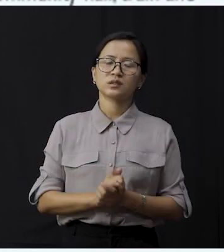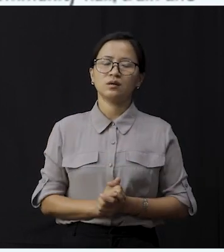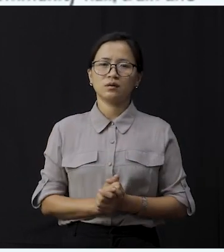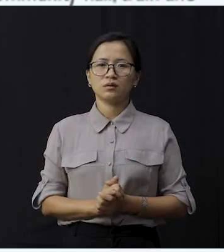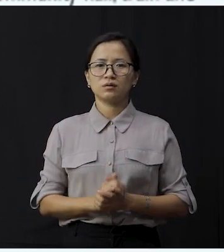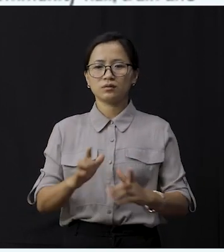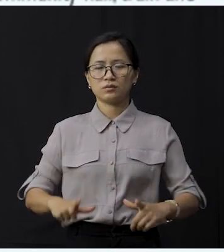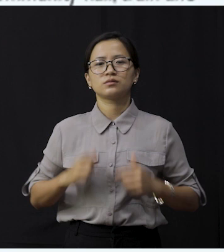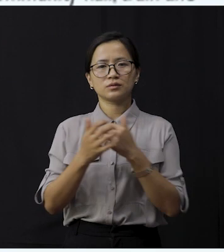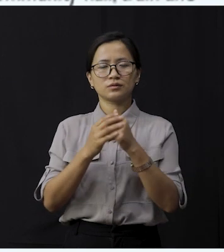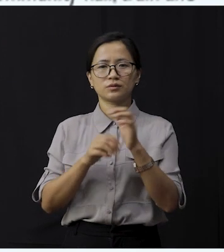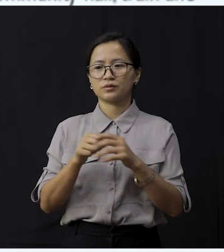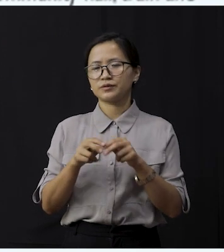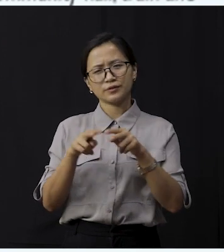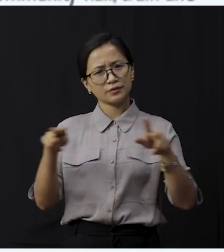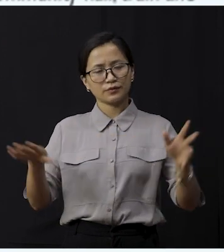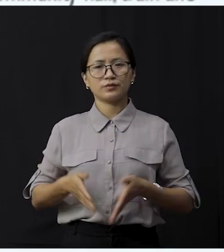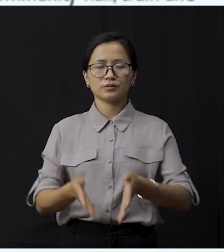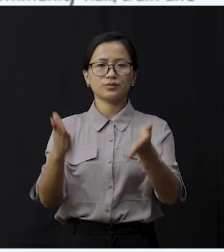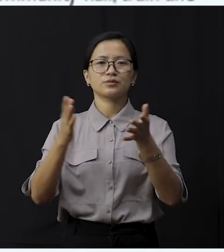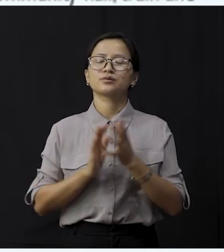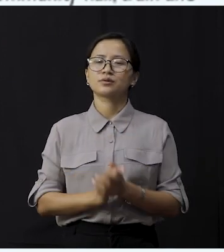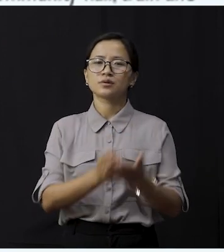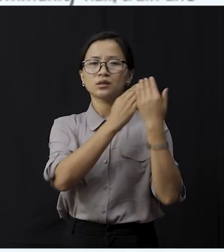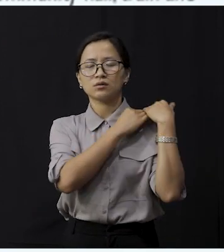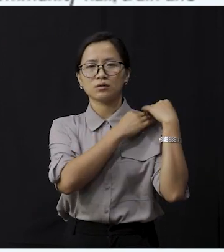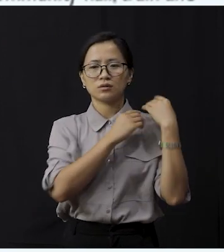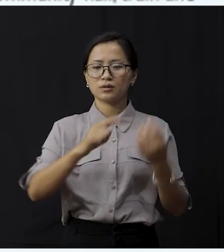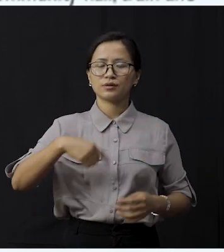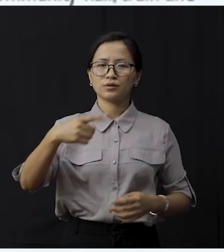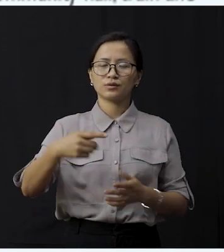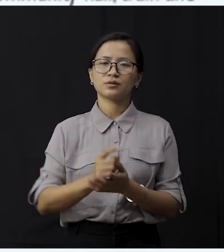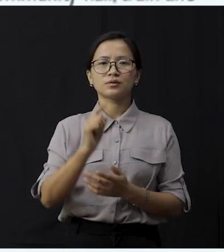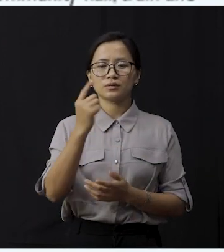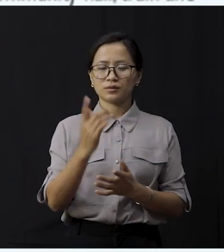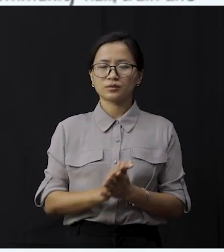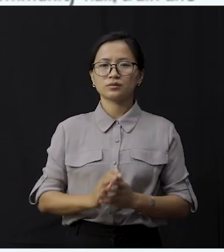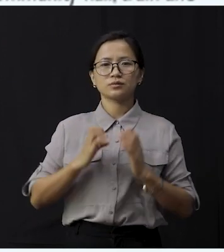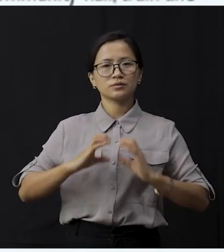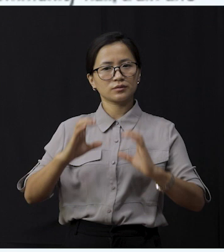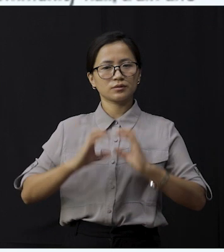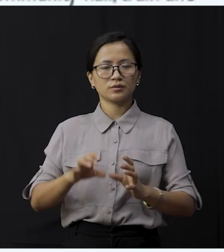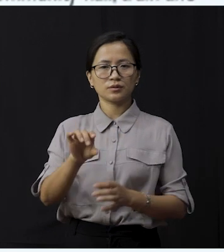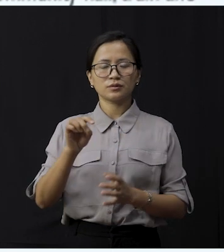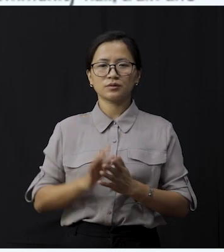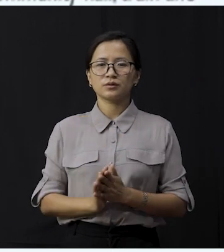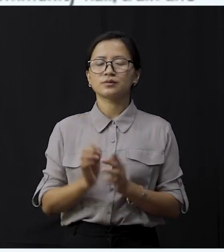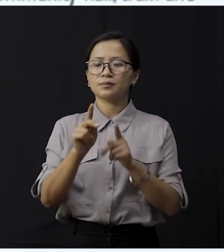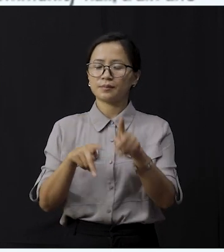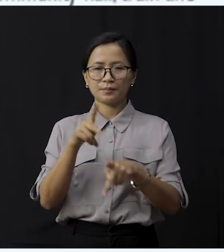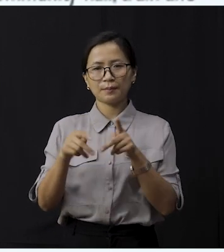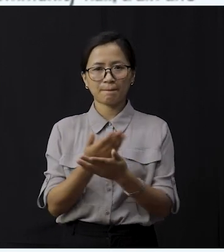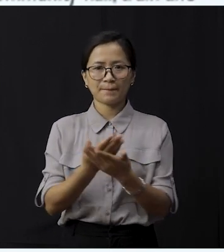it makes our life comfortable in different ways. And it is the duty of everyone to take care and to protect the public